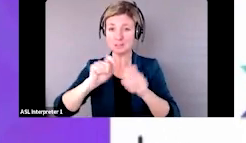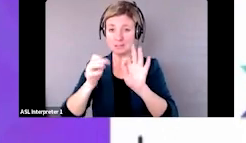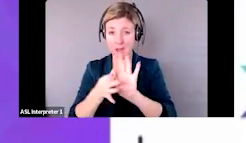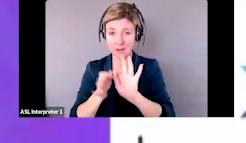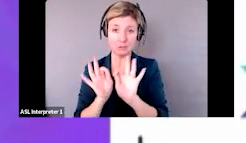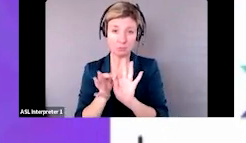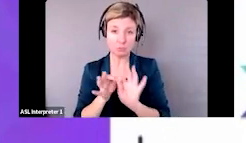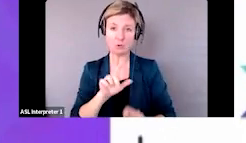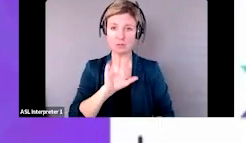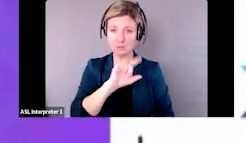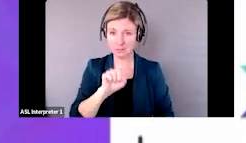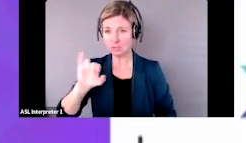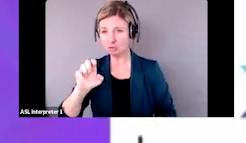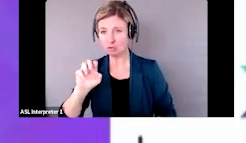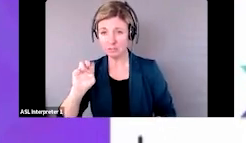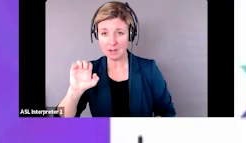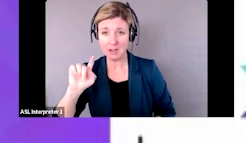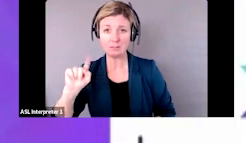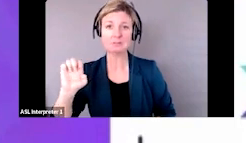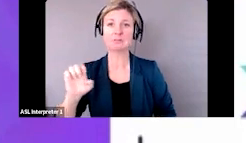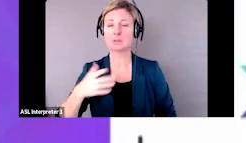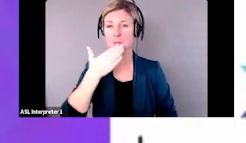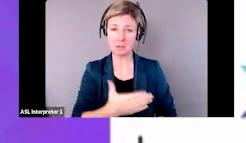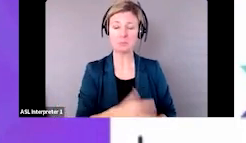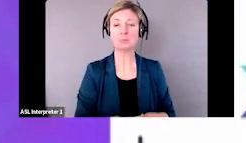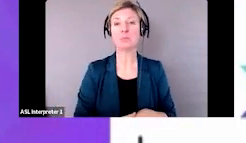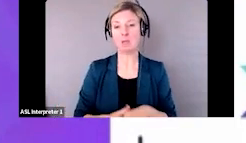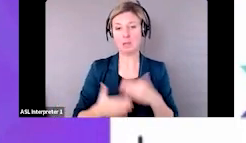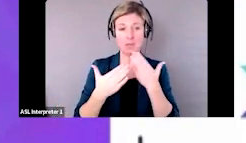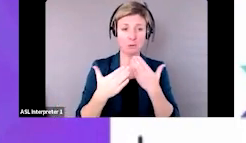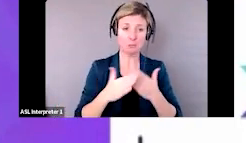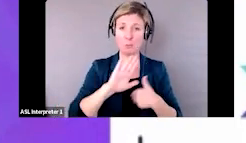to Alex, and to all of you. Thanks so much for being here